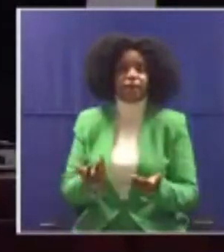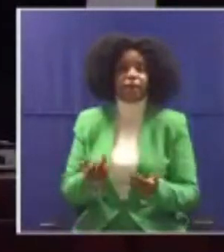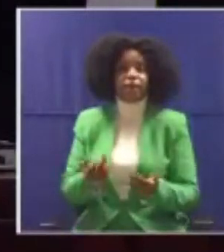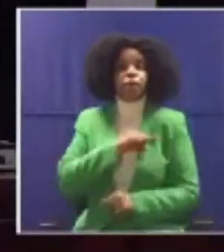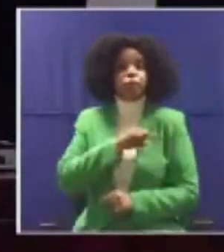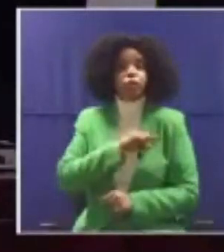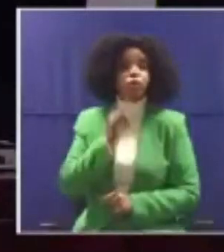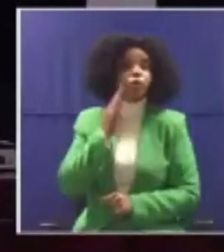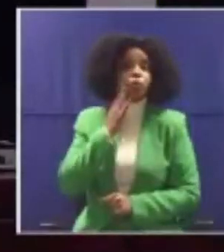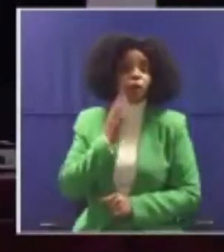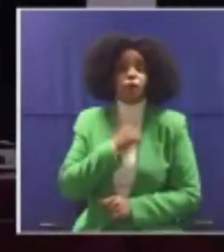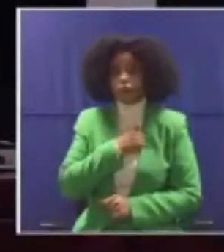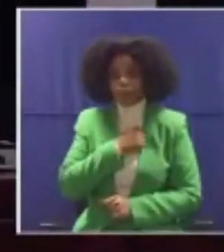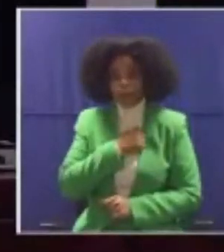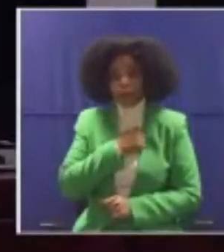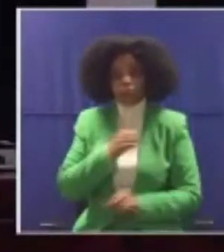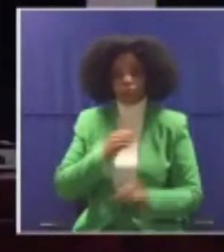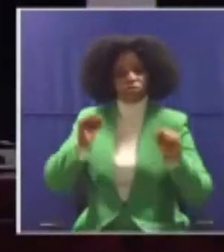on who does what.